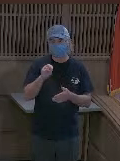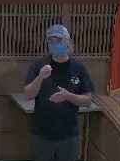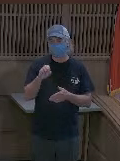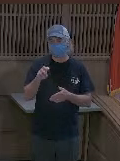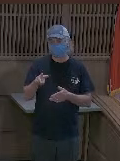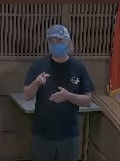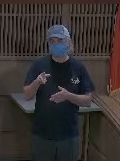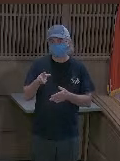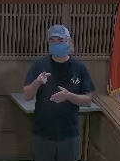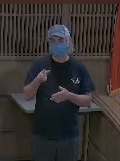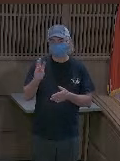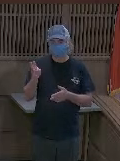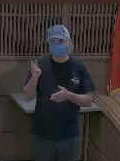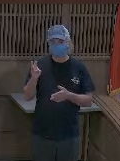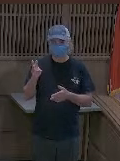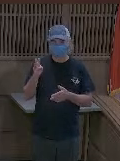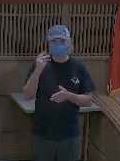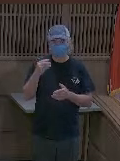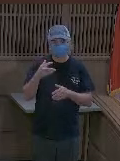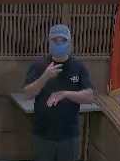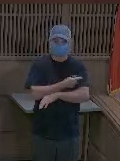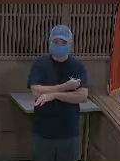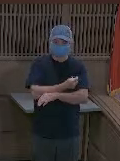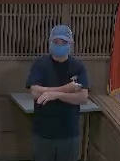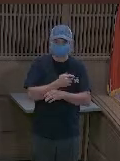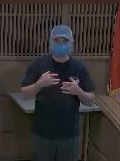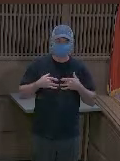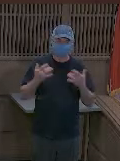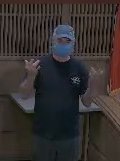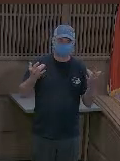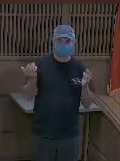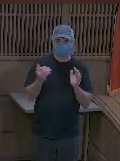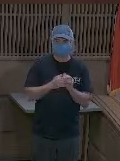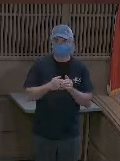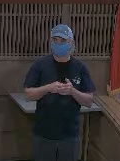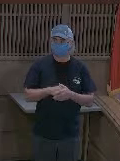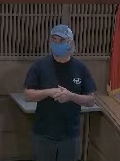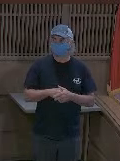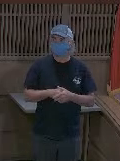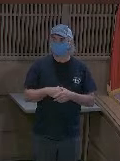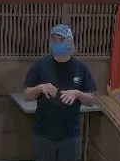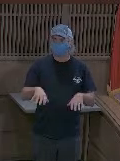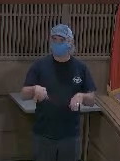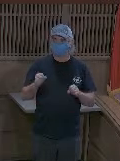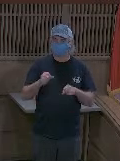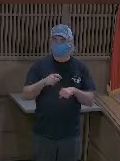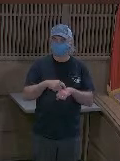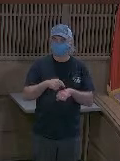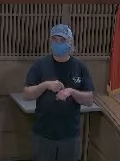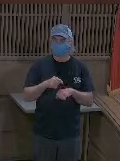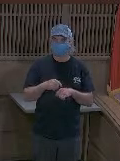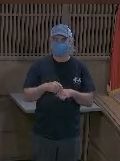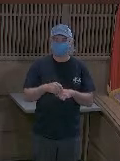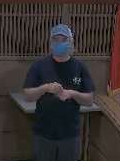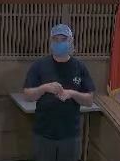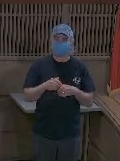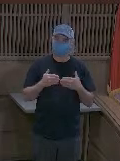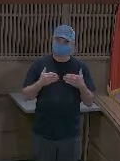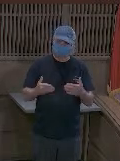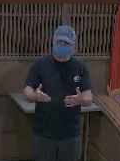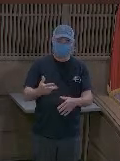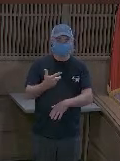with respect to that. But please take the time now to get vaccinated well in